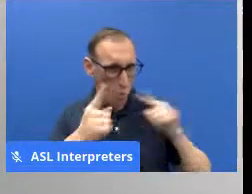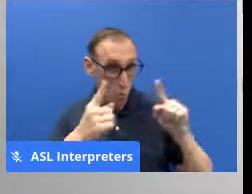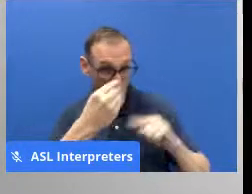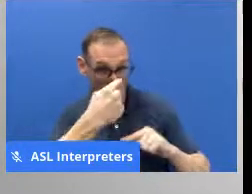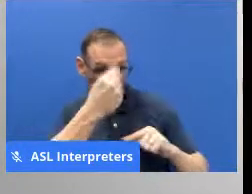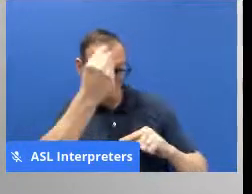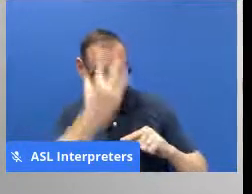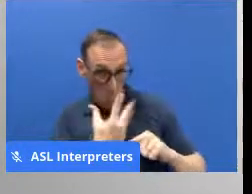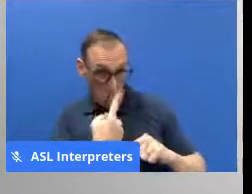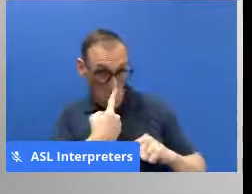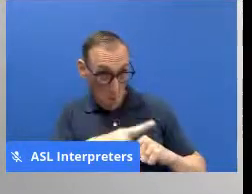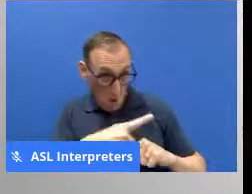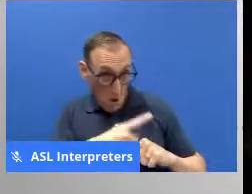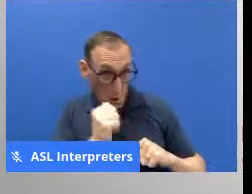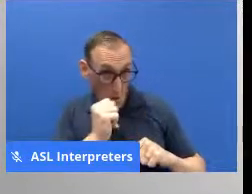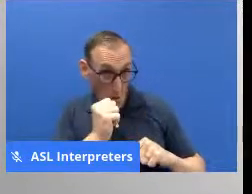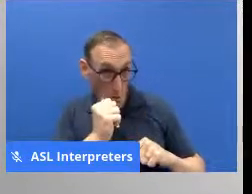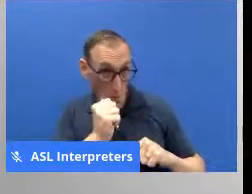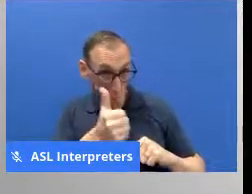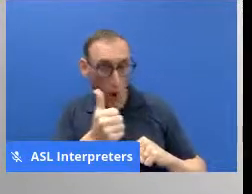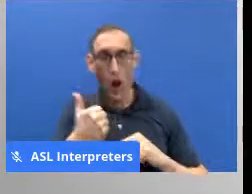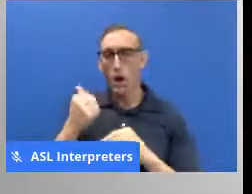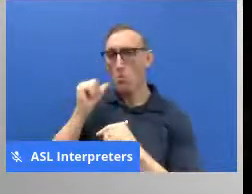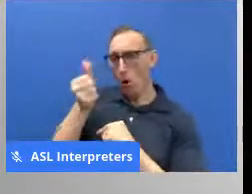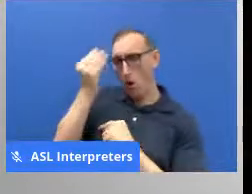I'll let you know. Okay. Thanks.